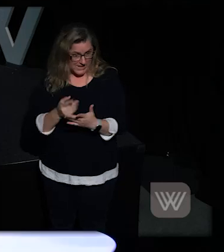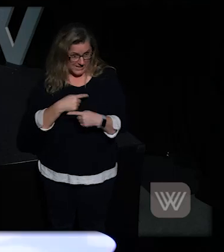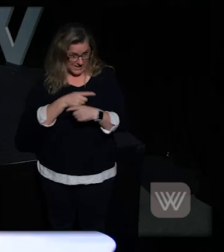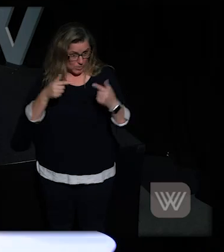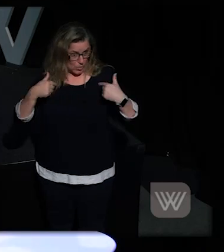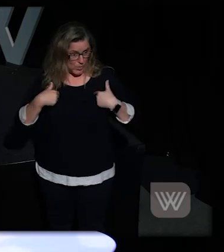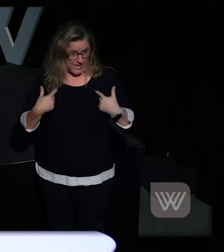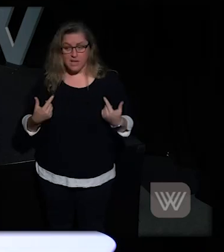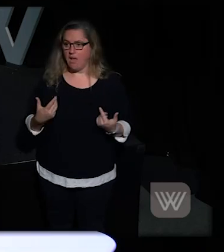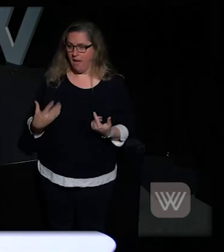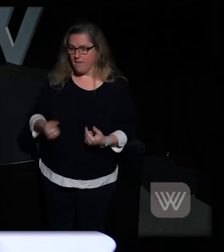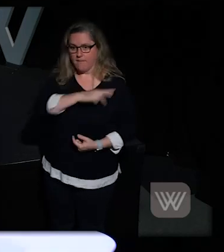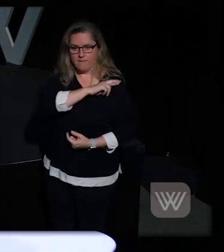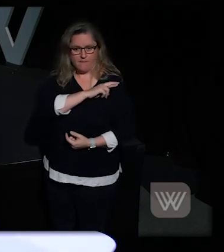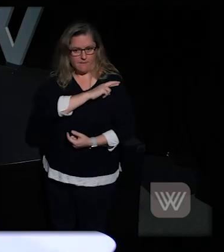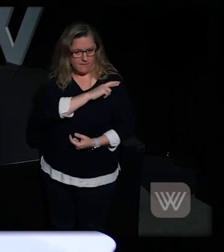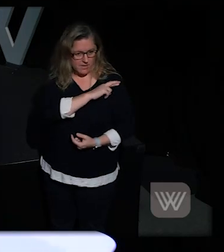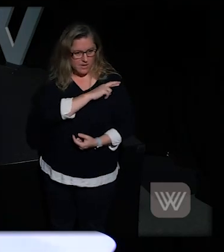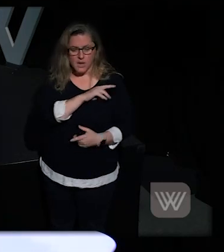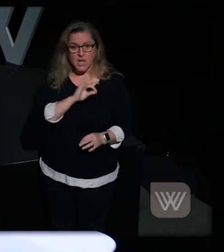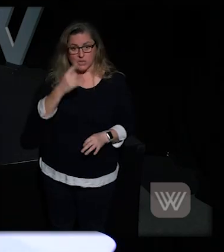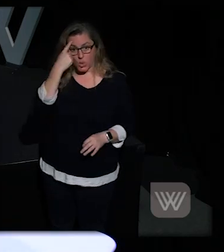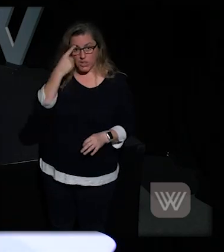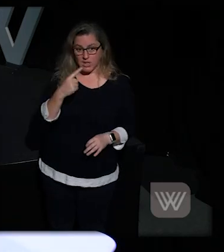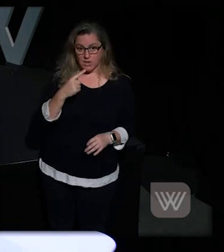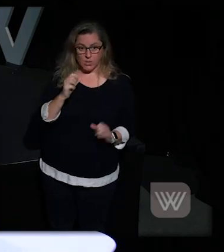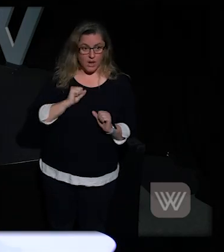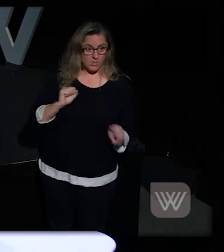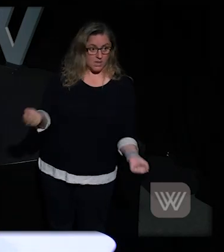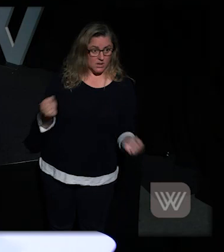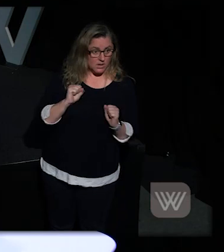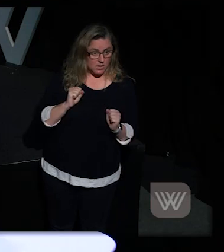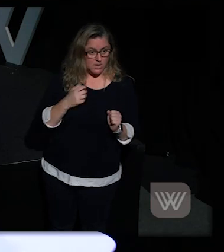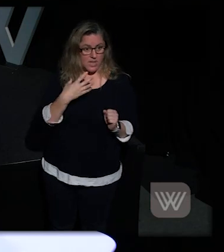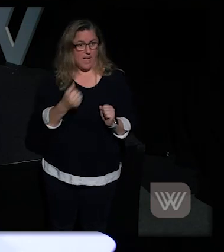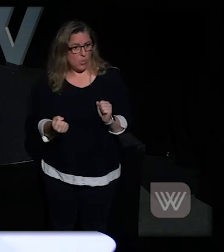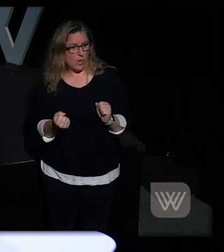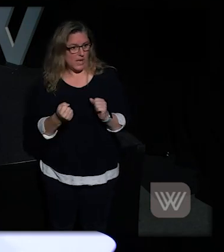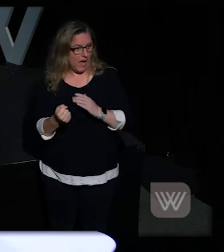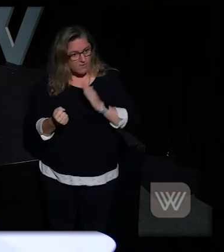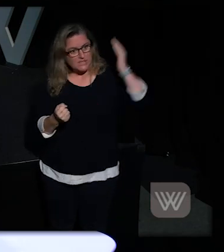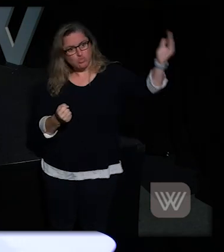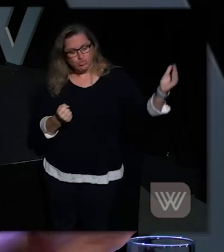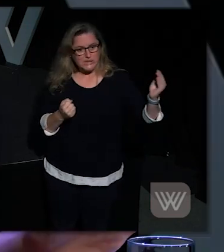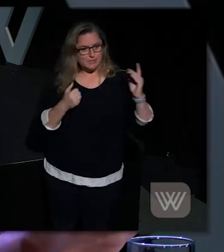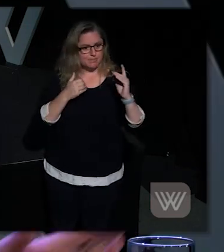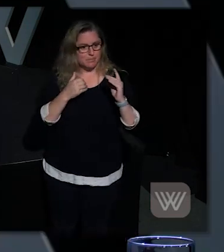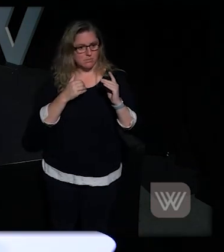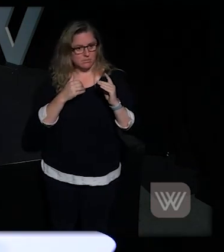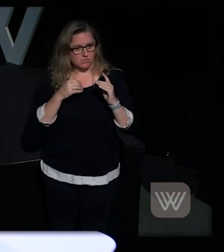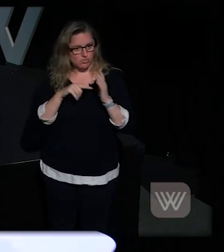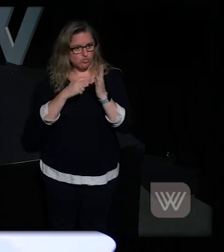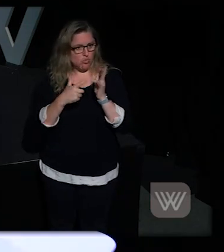a part to play. And I don't think we can be amazed that you have predator trolls at the extreme end of it. Can